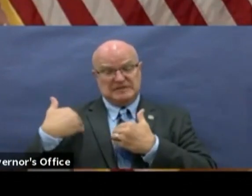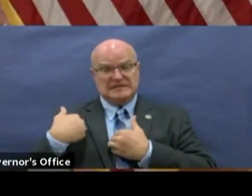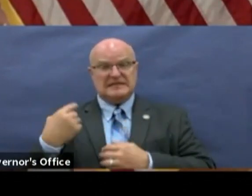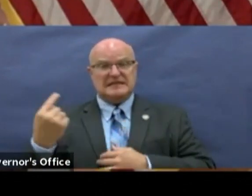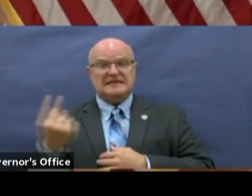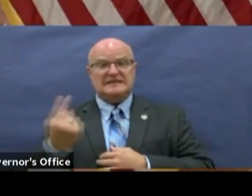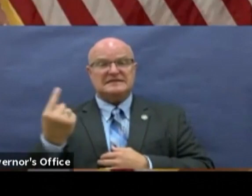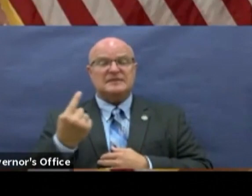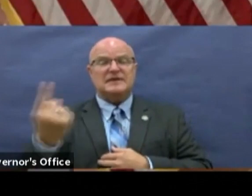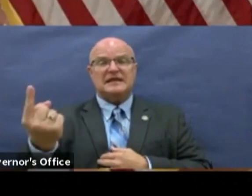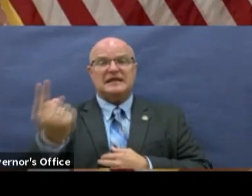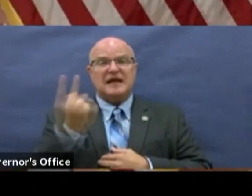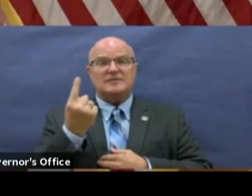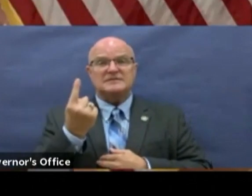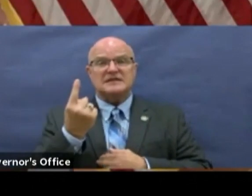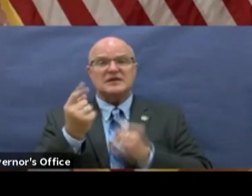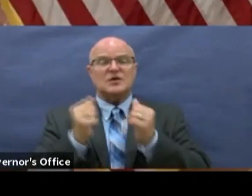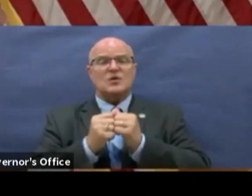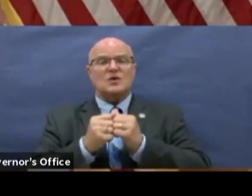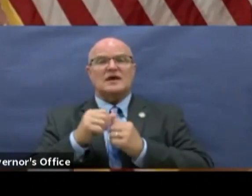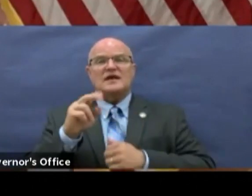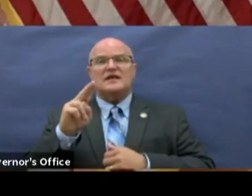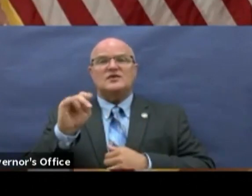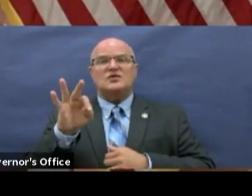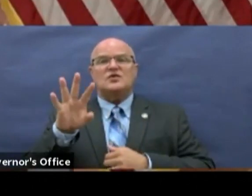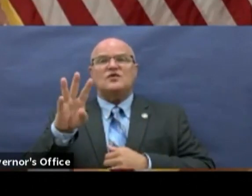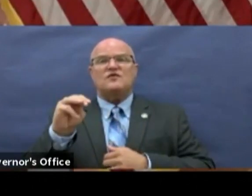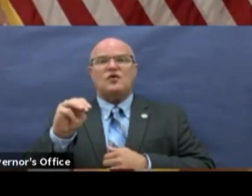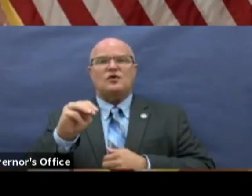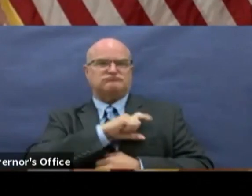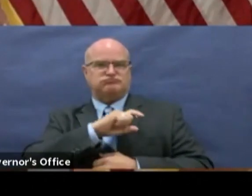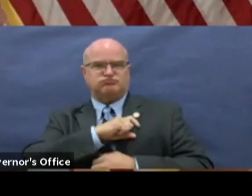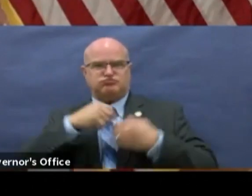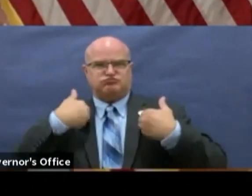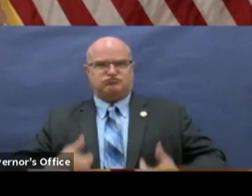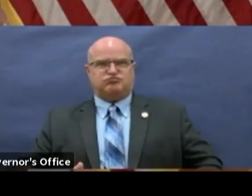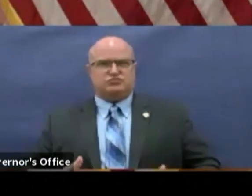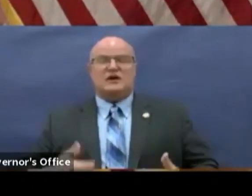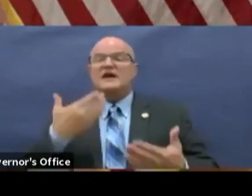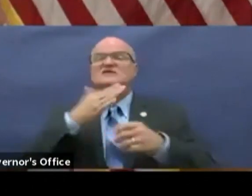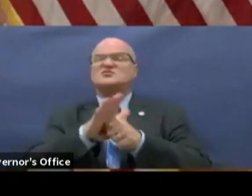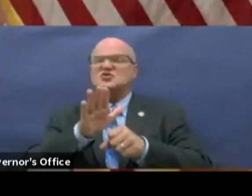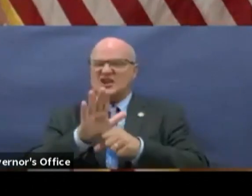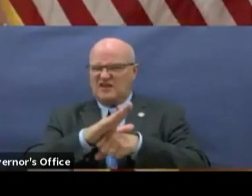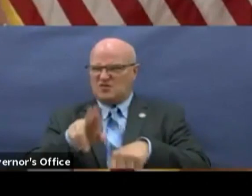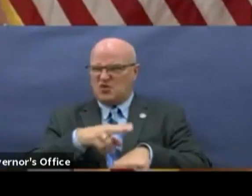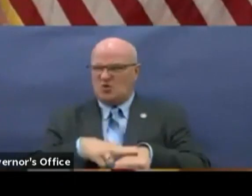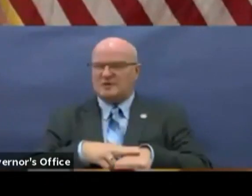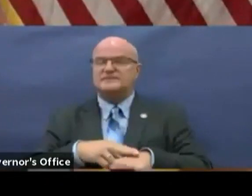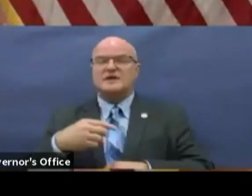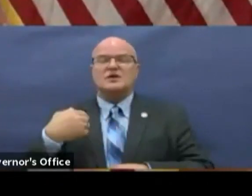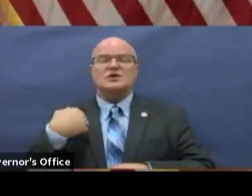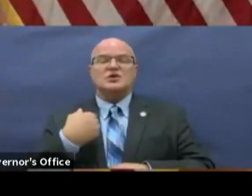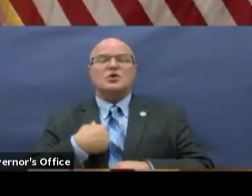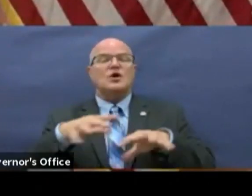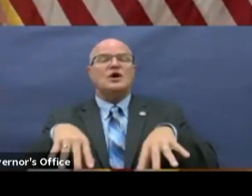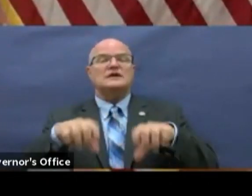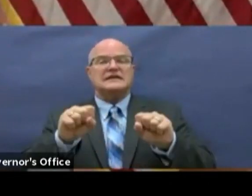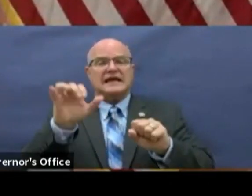somebody comes in there with a uniform on or an official, that's good enough. And so we are taking those